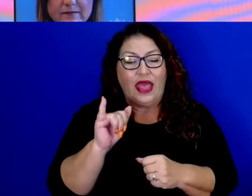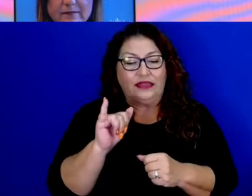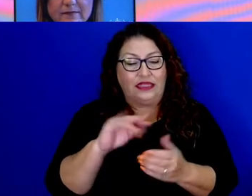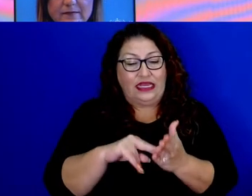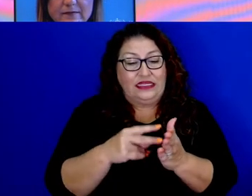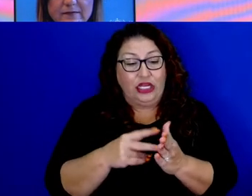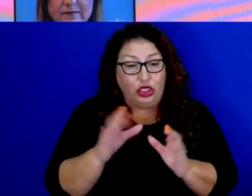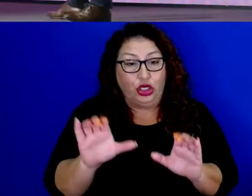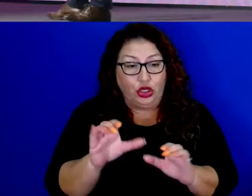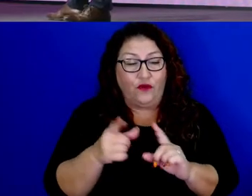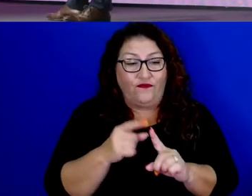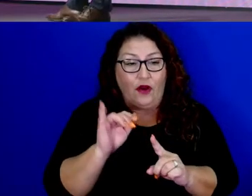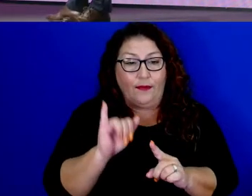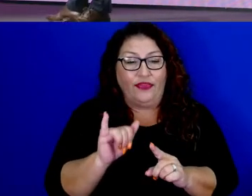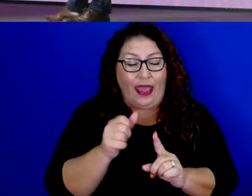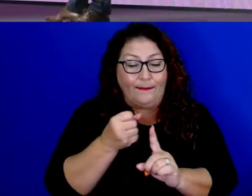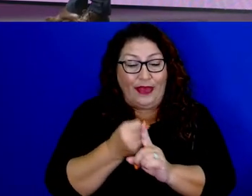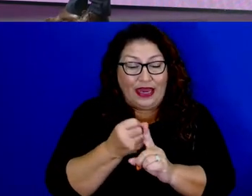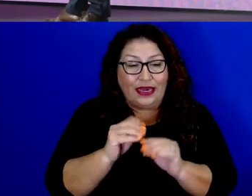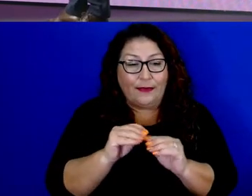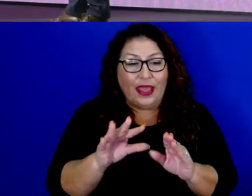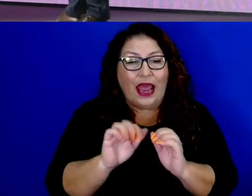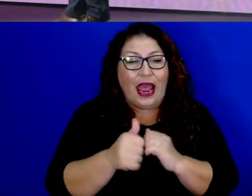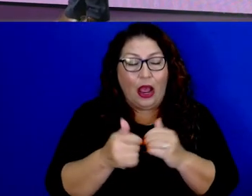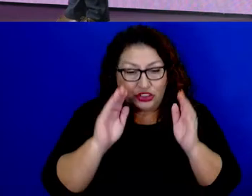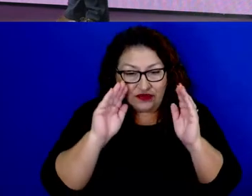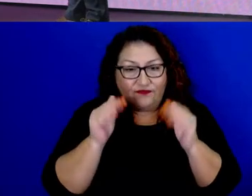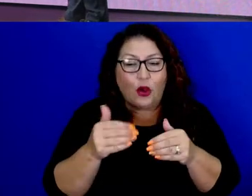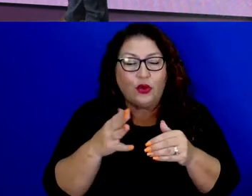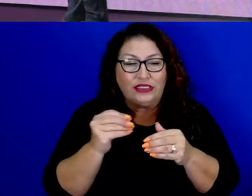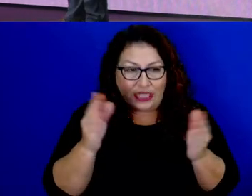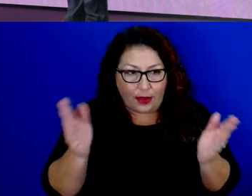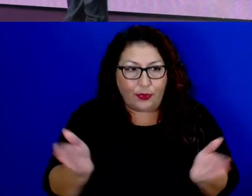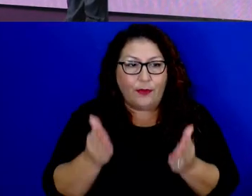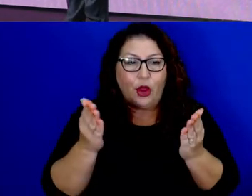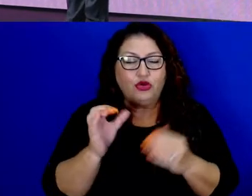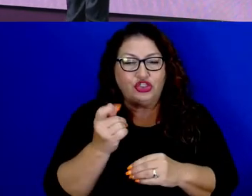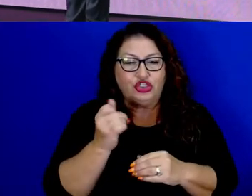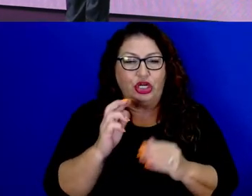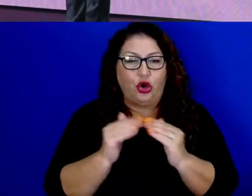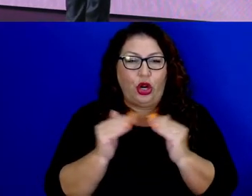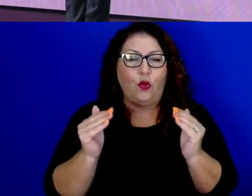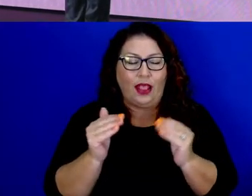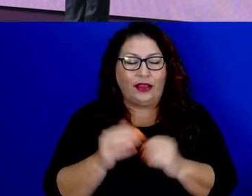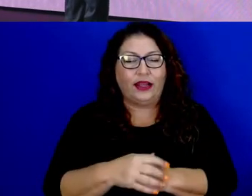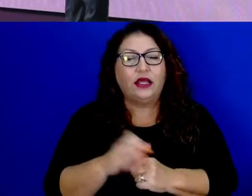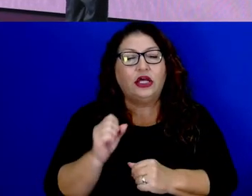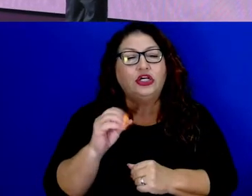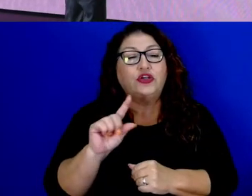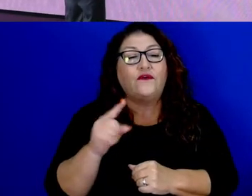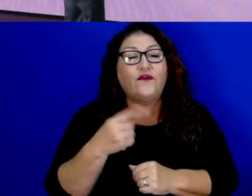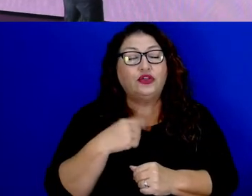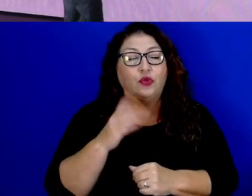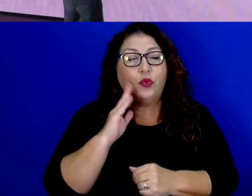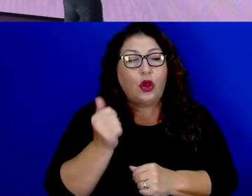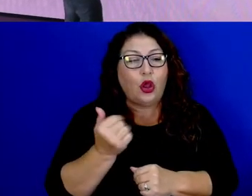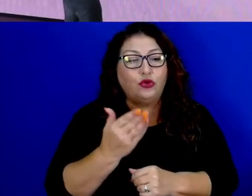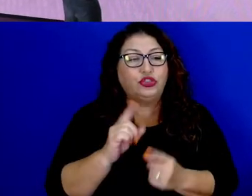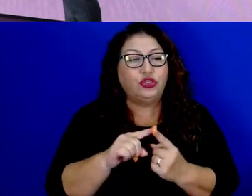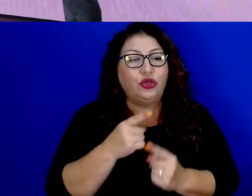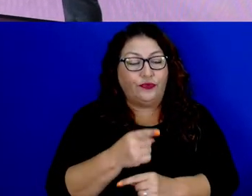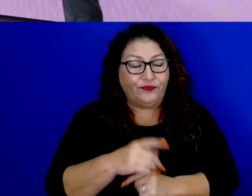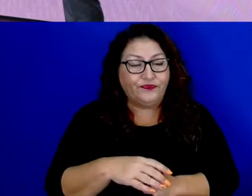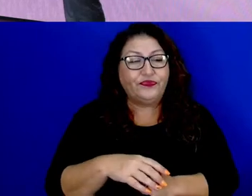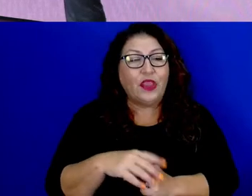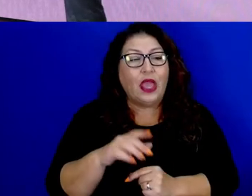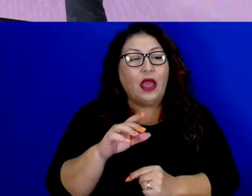that is focused and promotes gender equality. So first we'll turn to you, Dragos Pizlaru. Thank you so much for being with us.